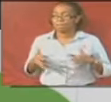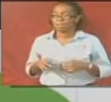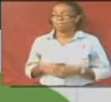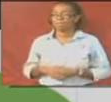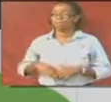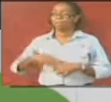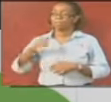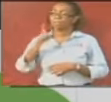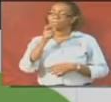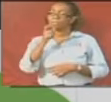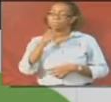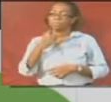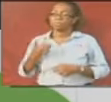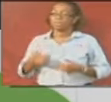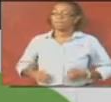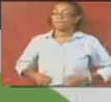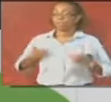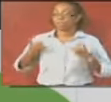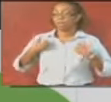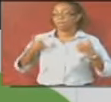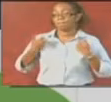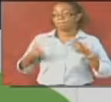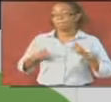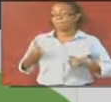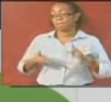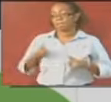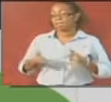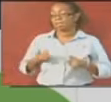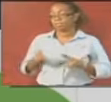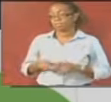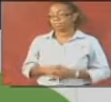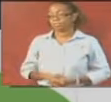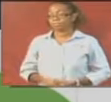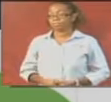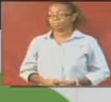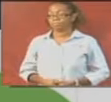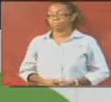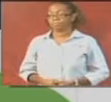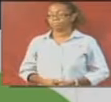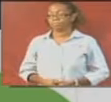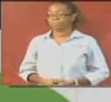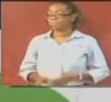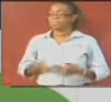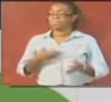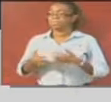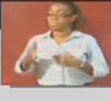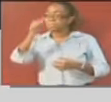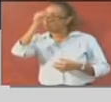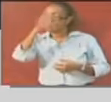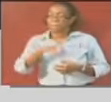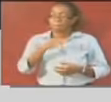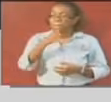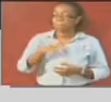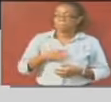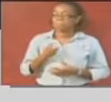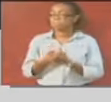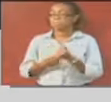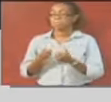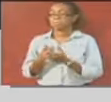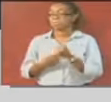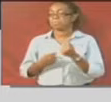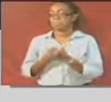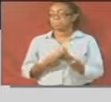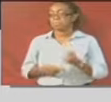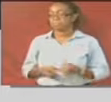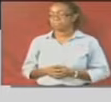in older adults, and there was no difference between men and women. Next slide. So what we need